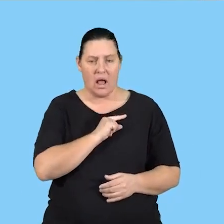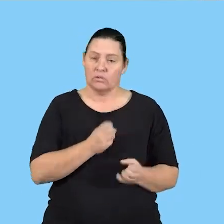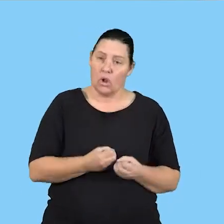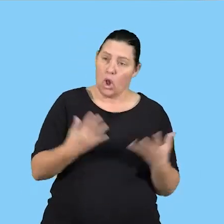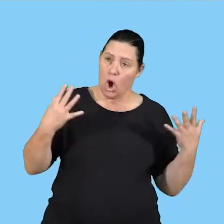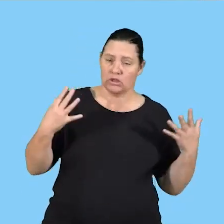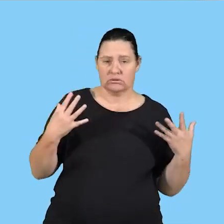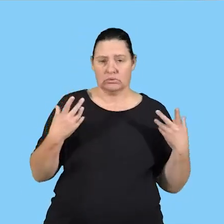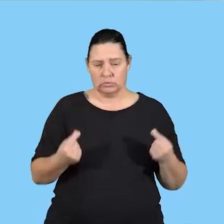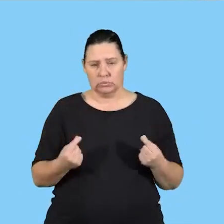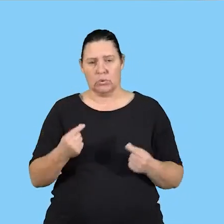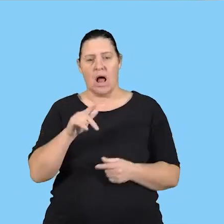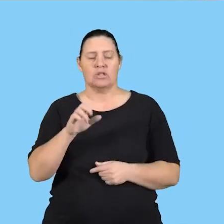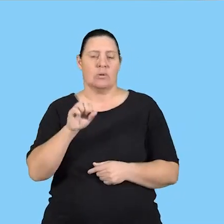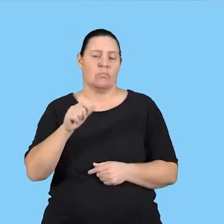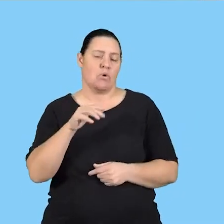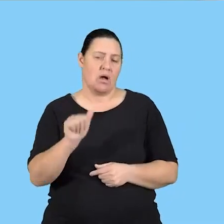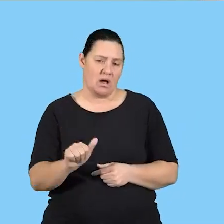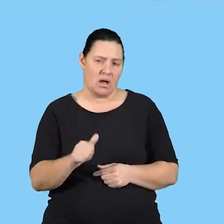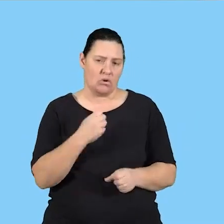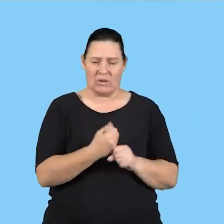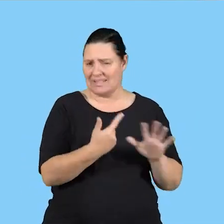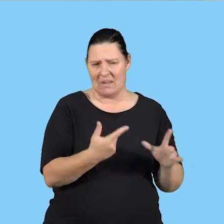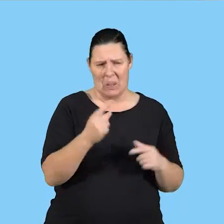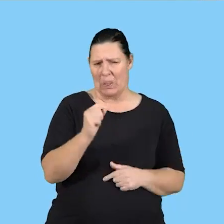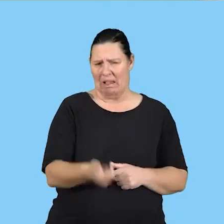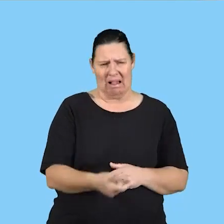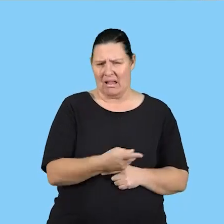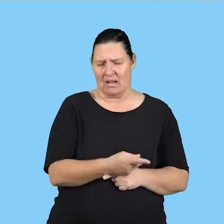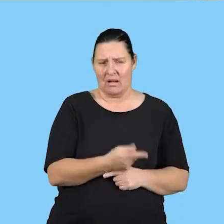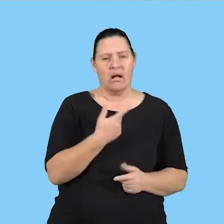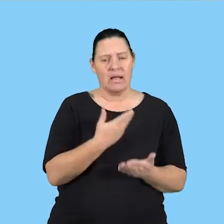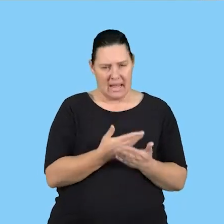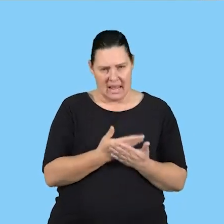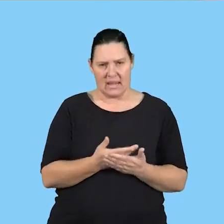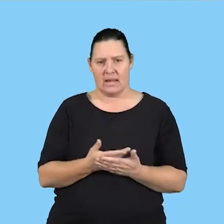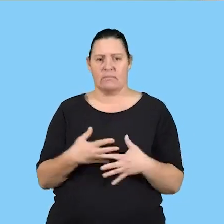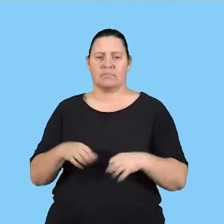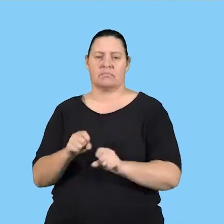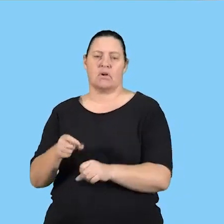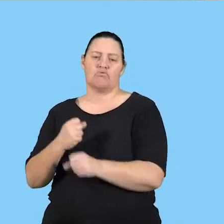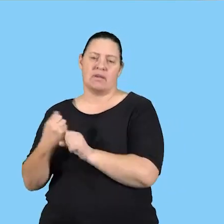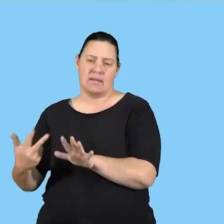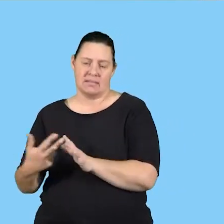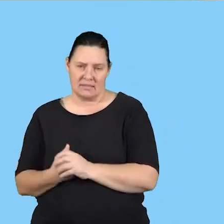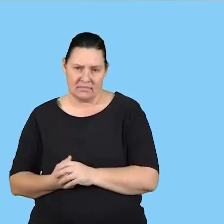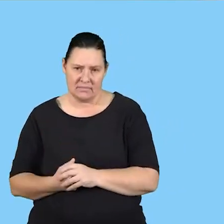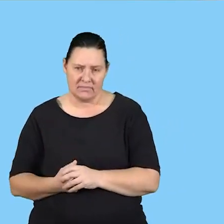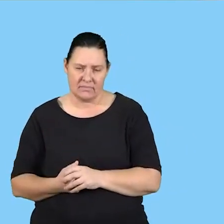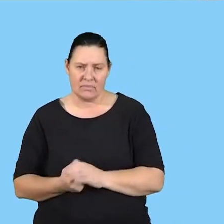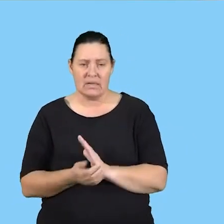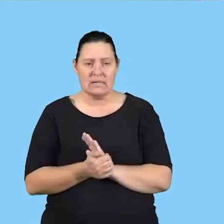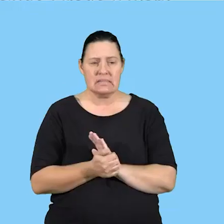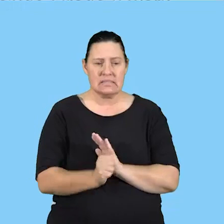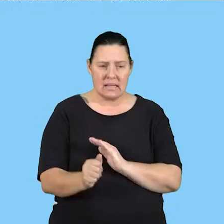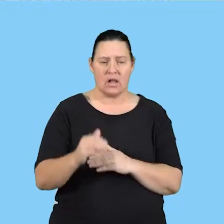much that is done in algebra in grade 7, they can be able to cope with it. Again, the